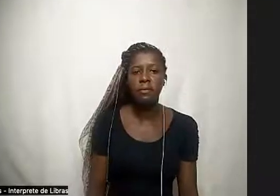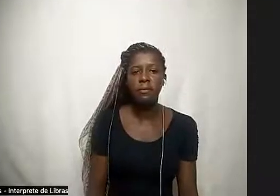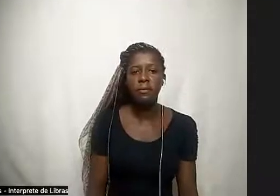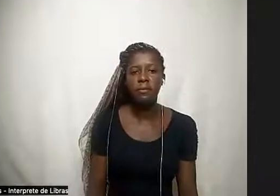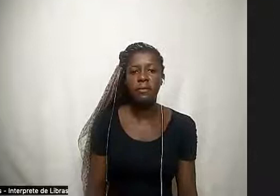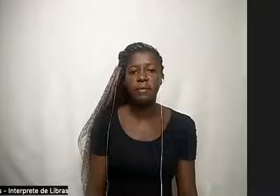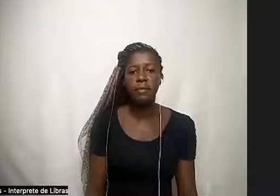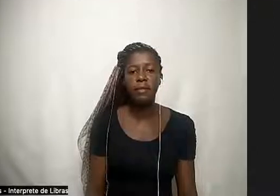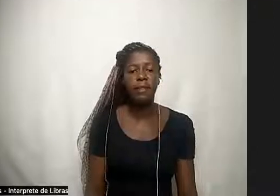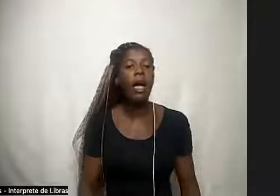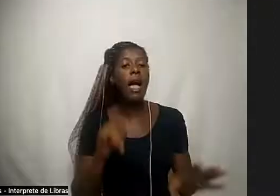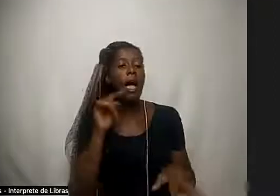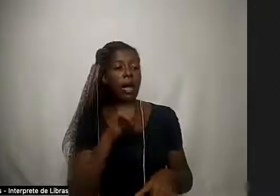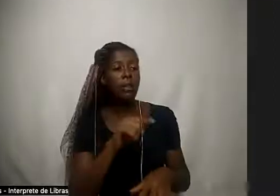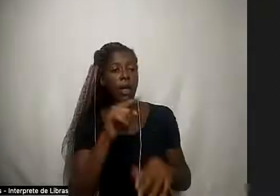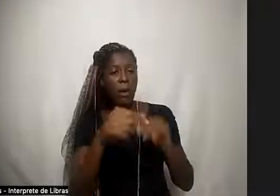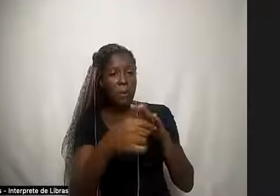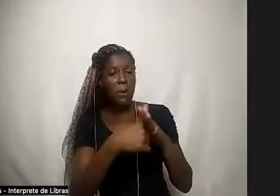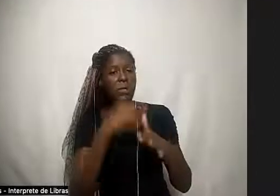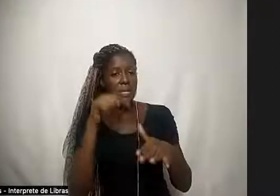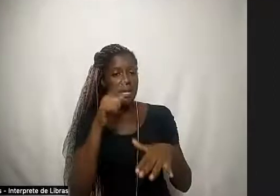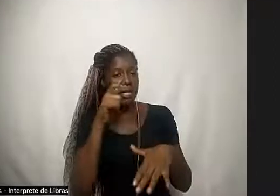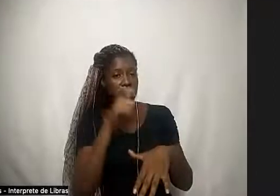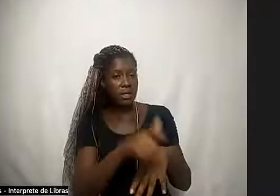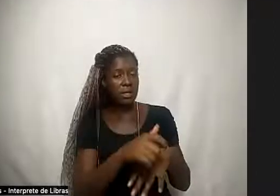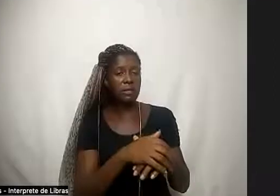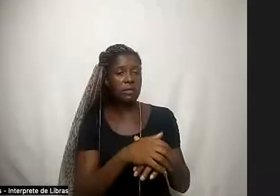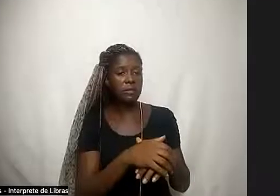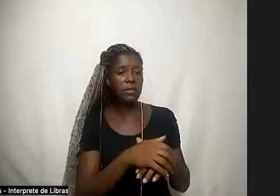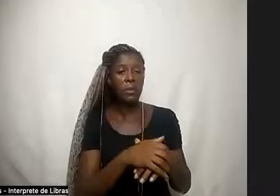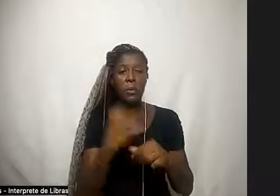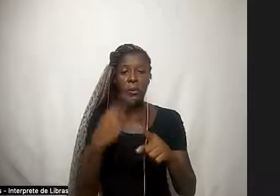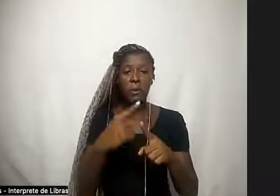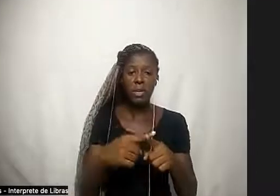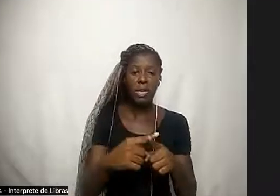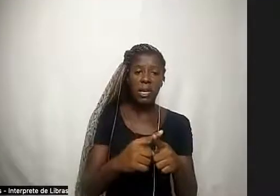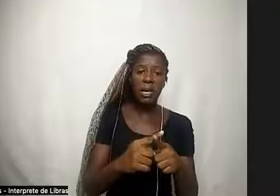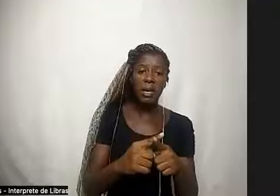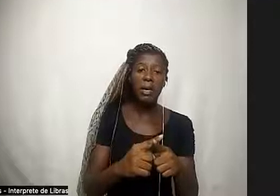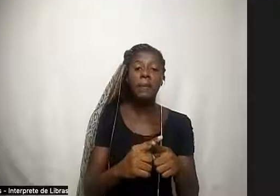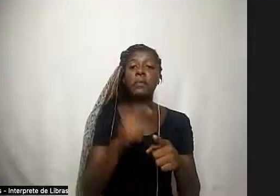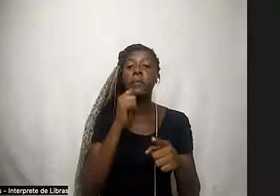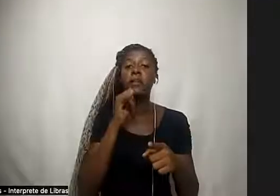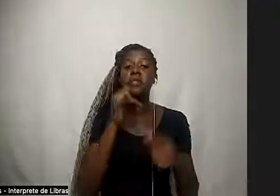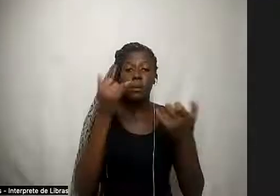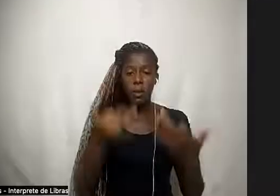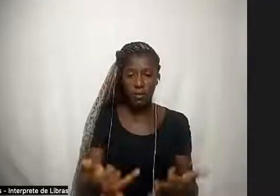I think this question can be discussed by all of the projects. And